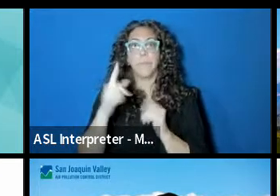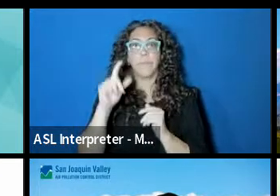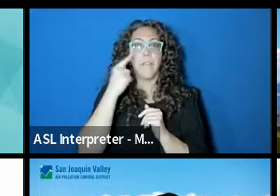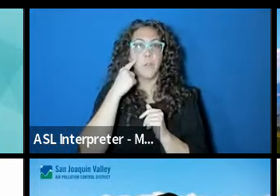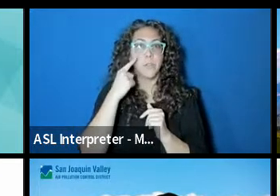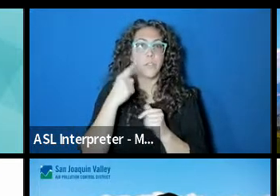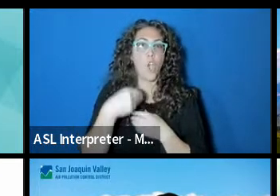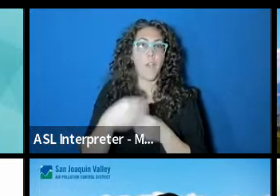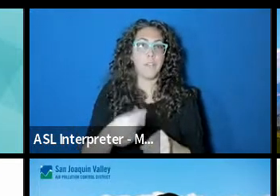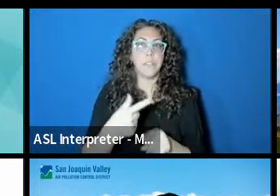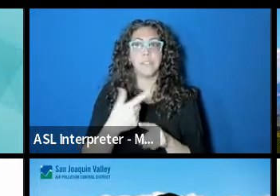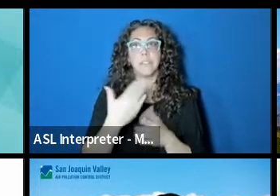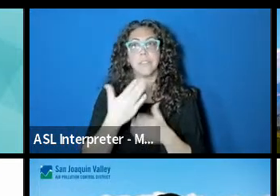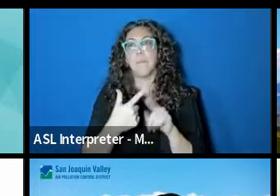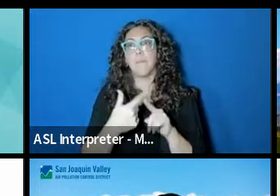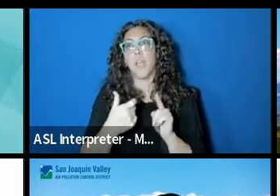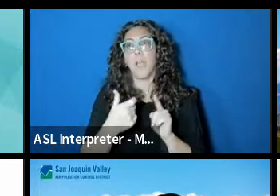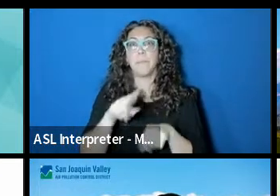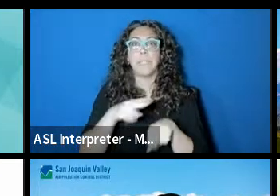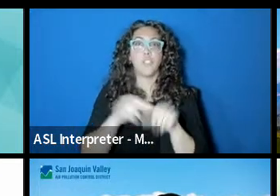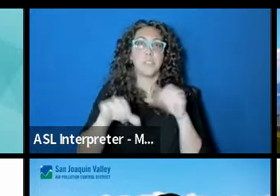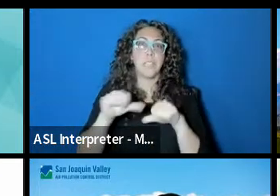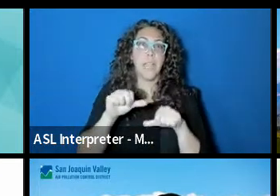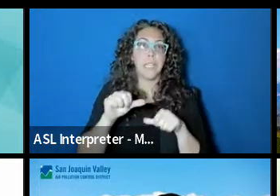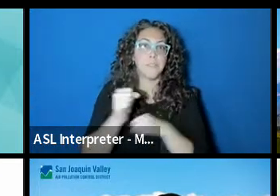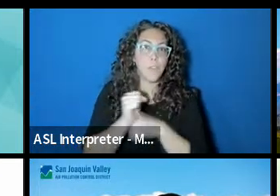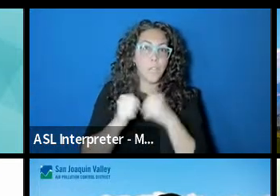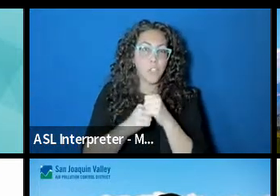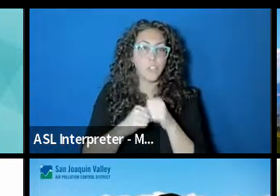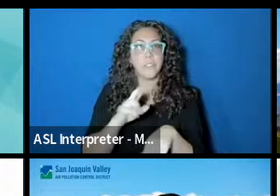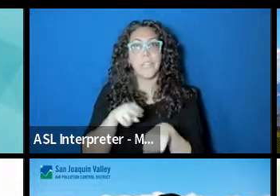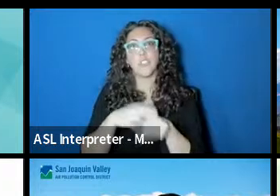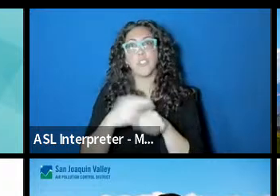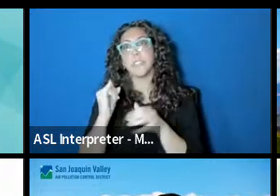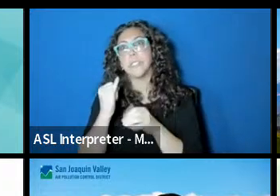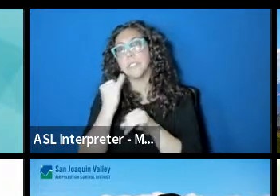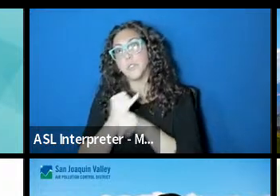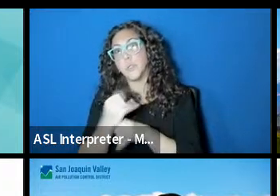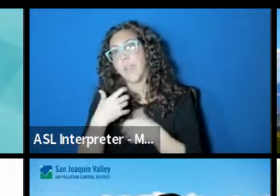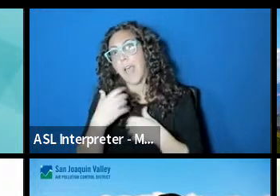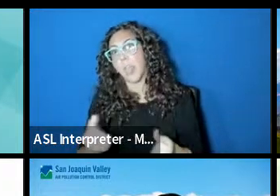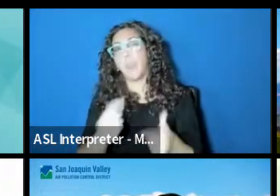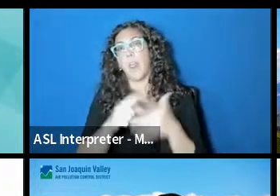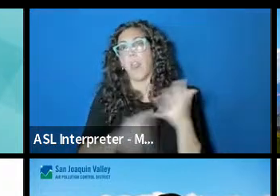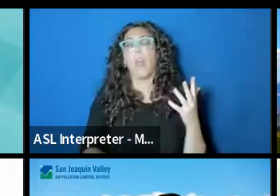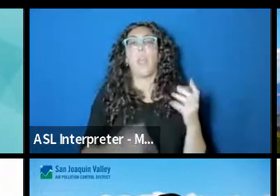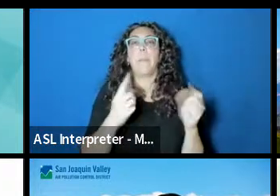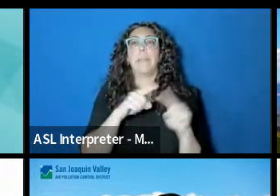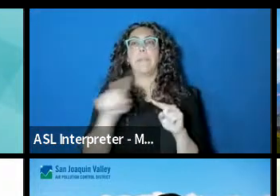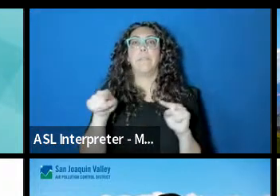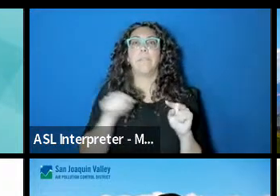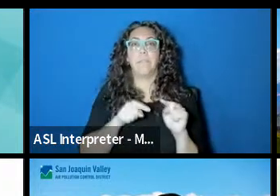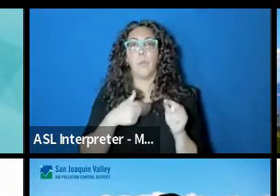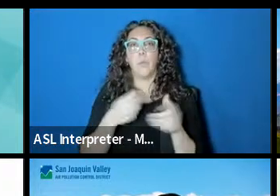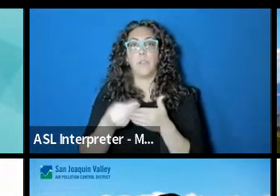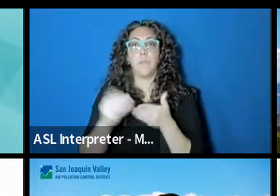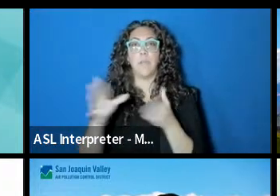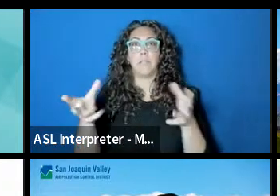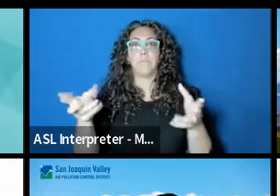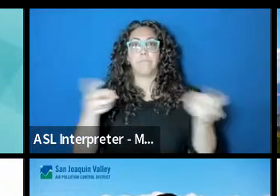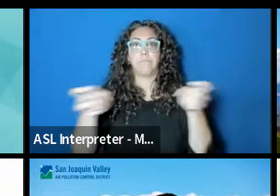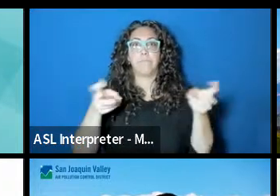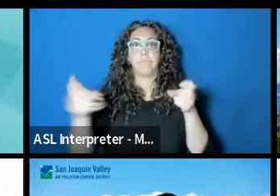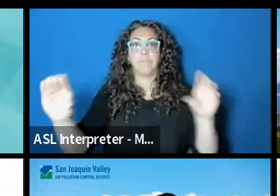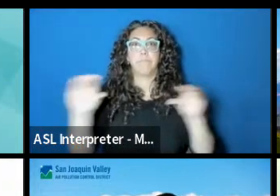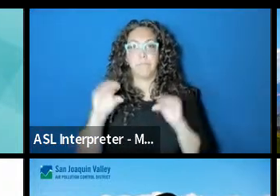Federal Highway Administration, National Science Foundation, National Institute of Health, and are really trying to optimize how these are designed. It really